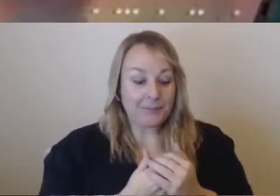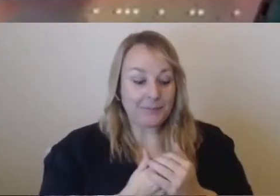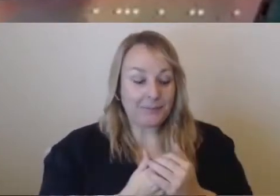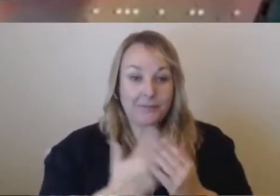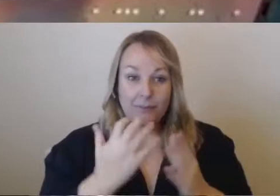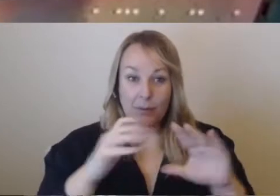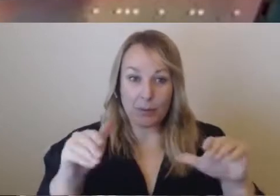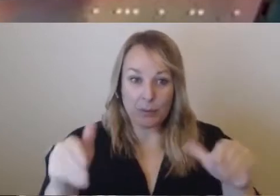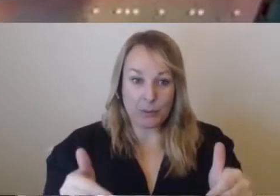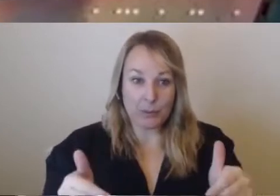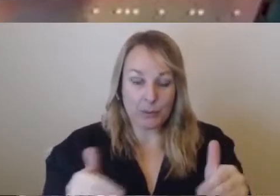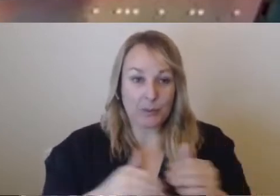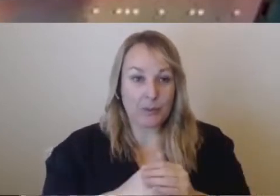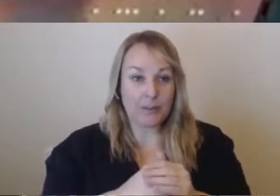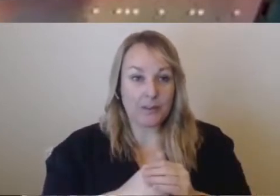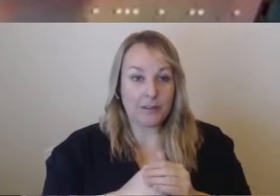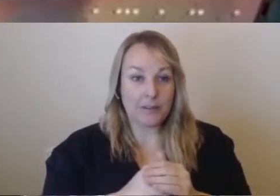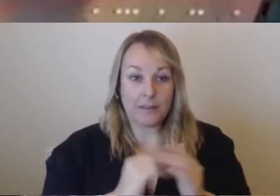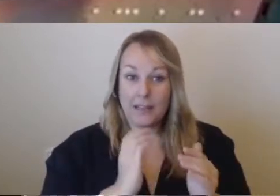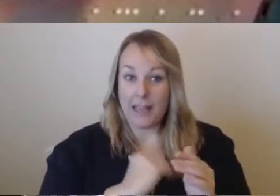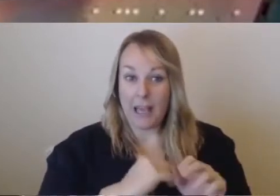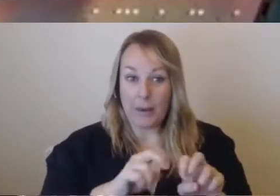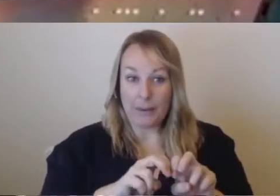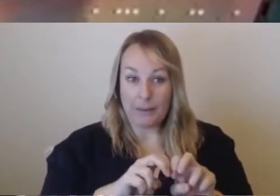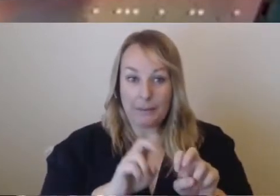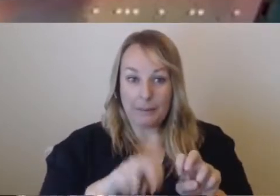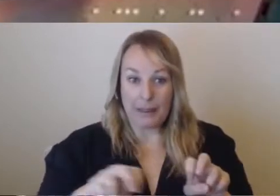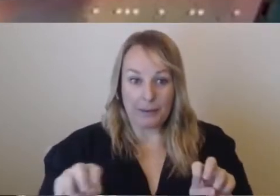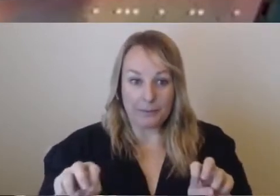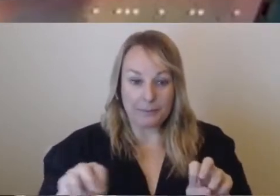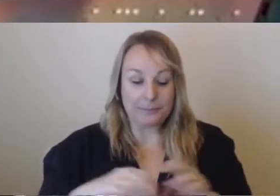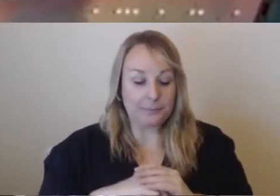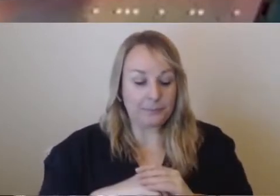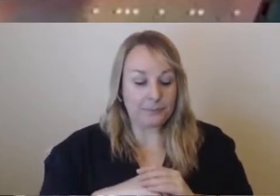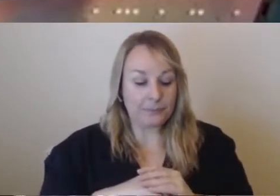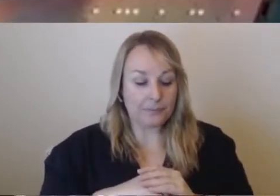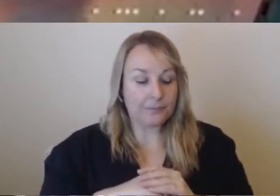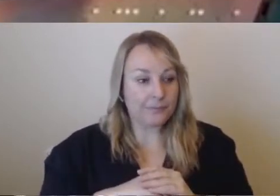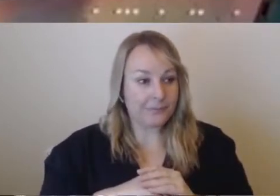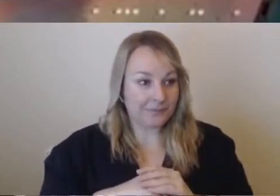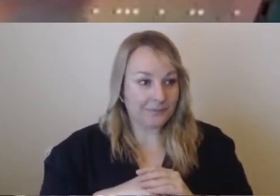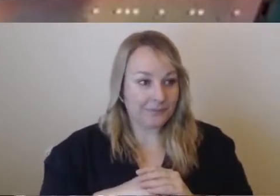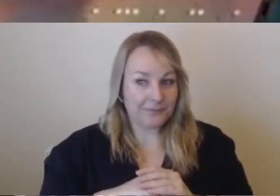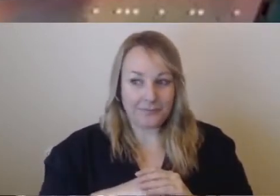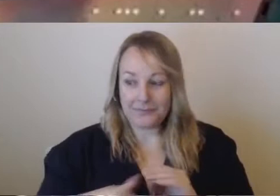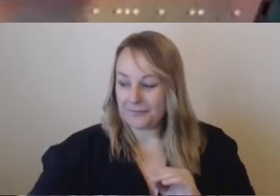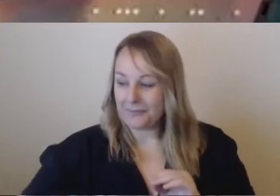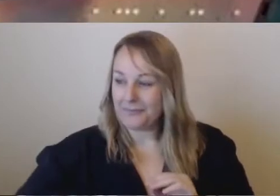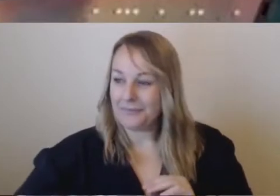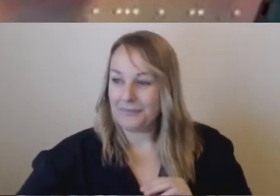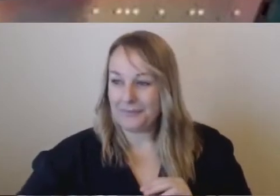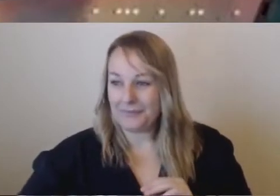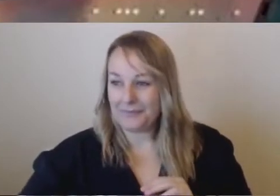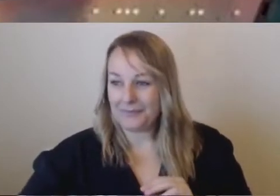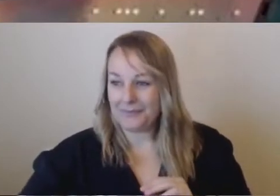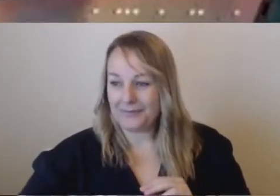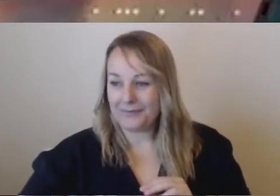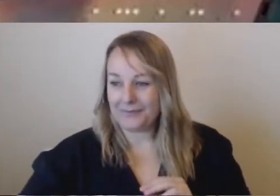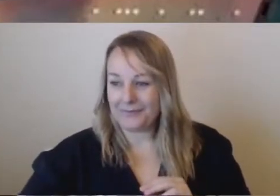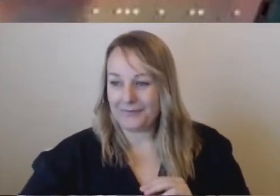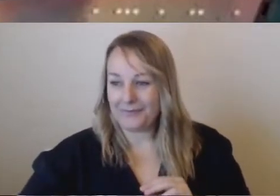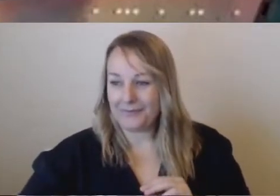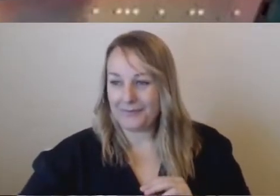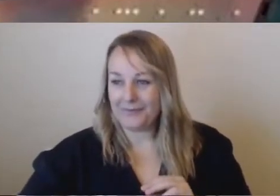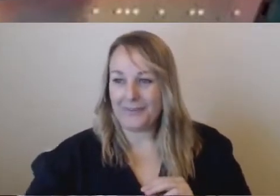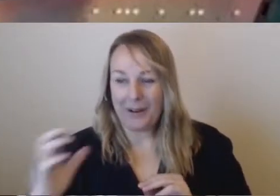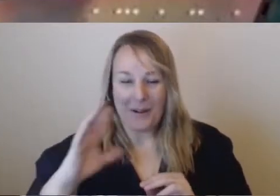introduce our speakers for the first panel. And let me just get that on my screen so I don't mess